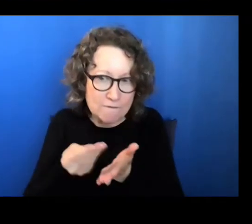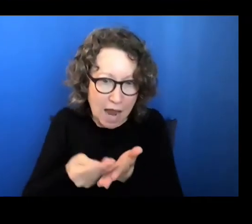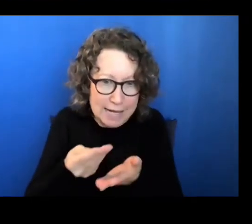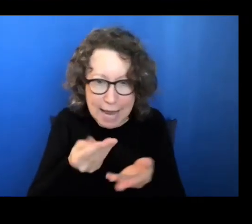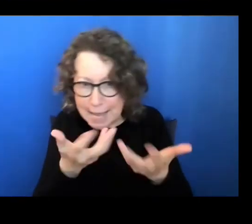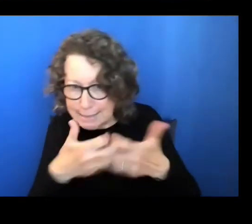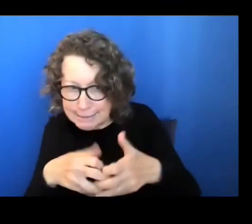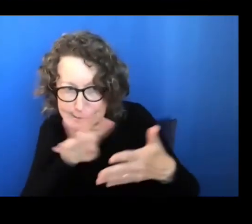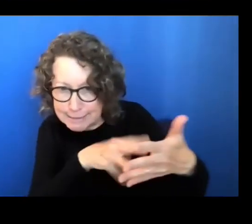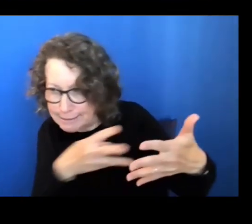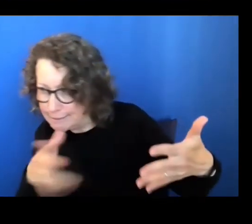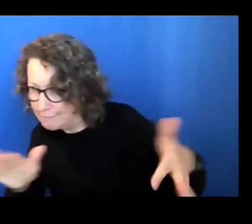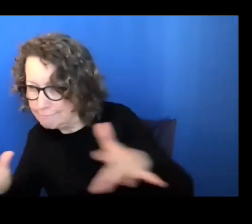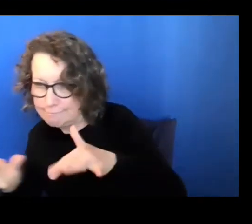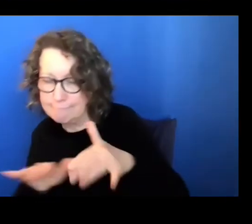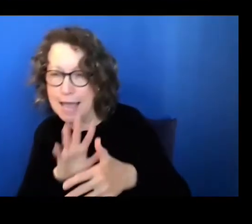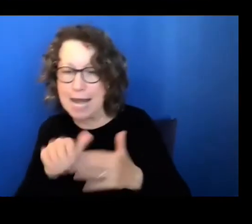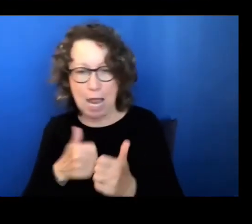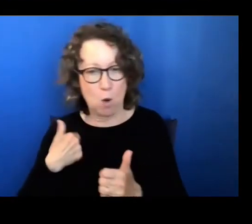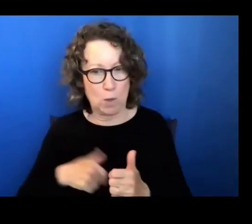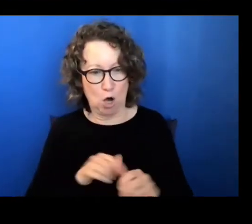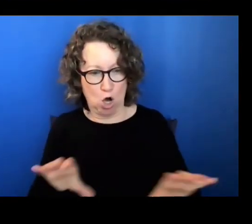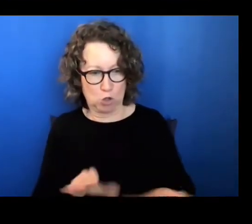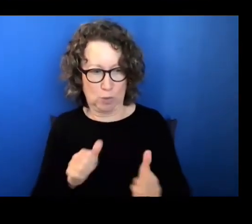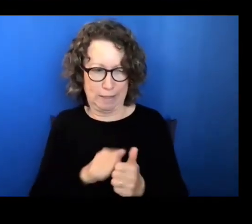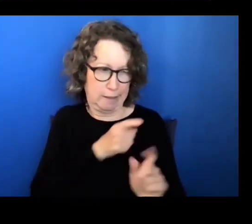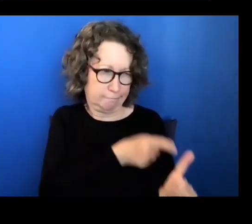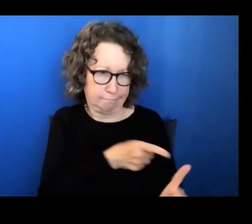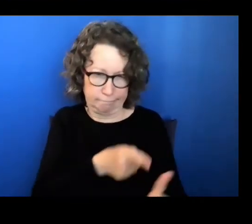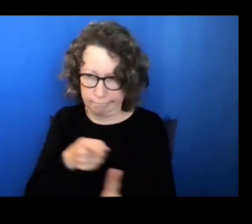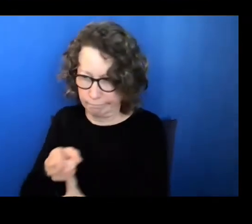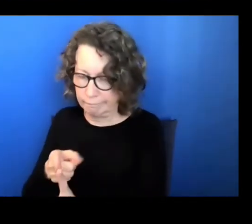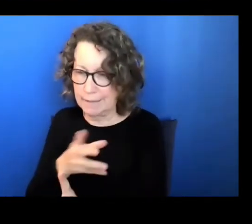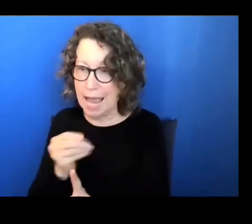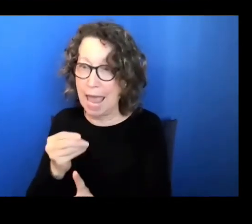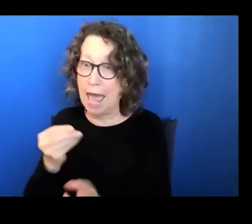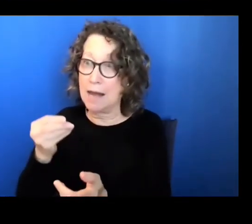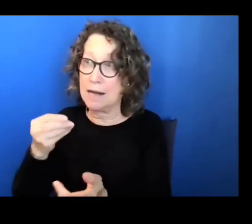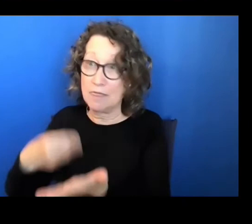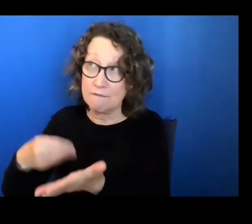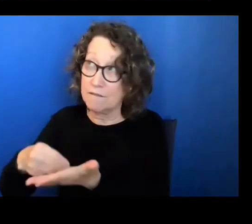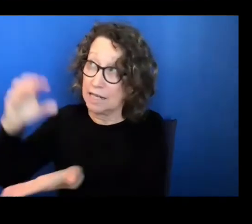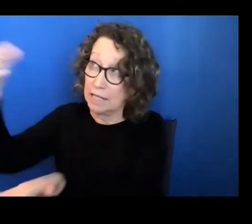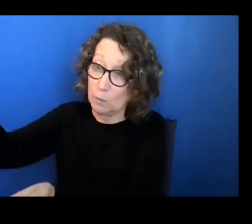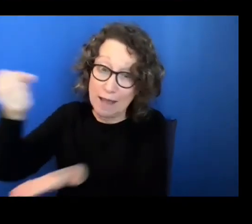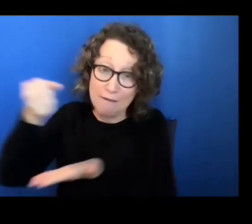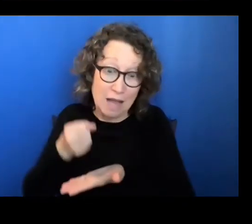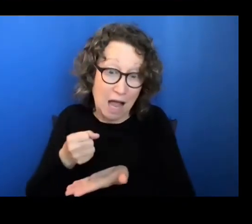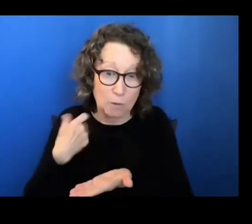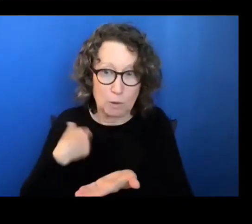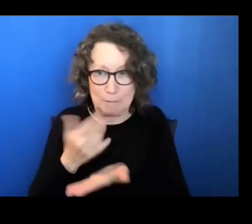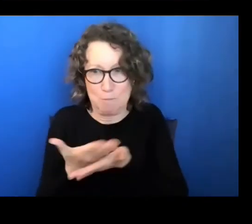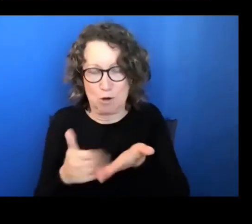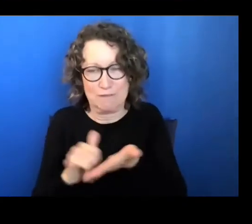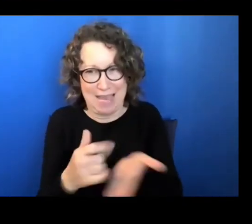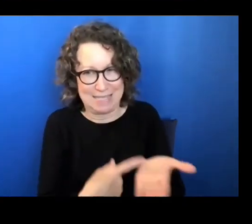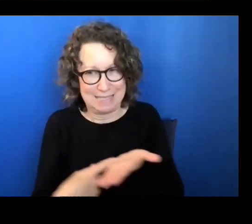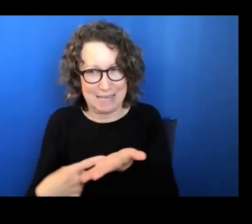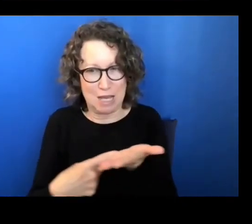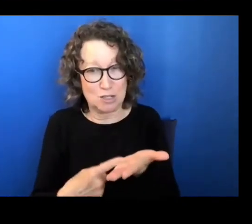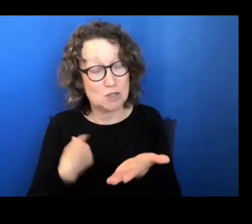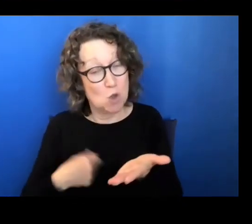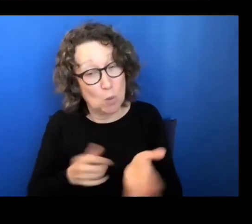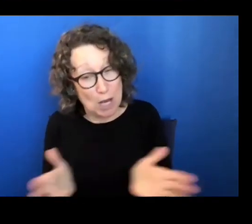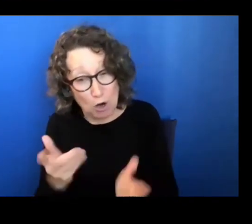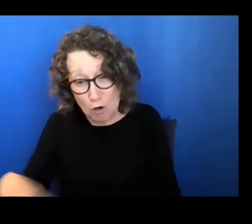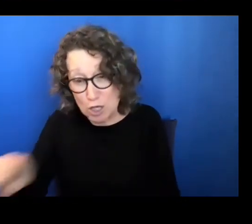and how we're doing. And certainly the funding that we've received will be part of the discussion. So we